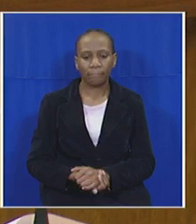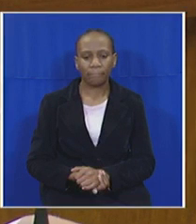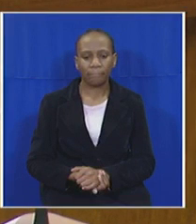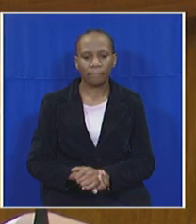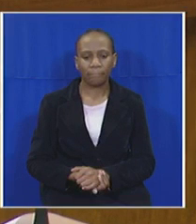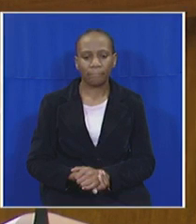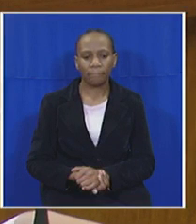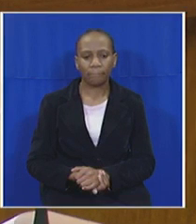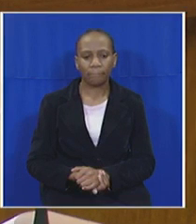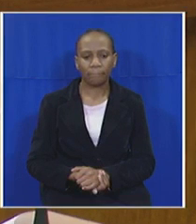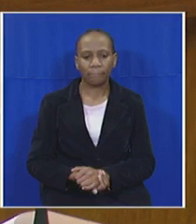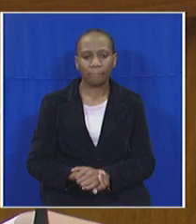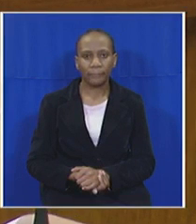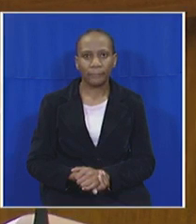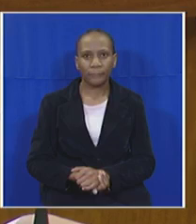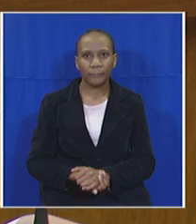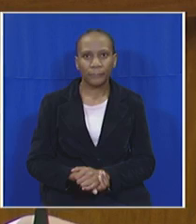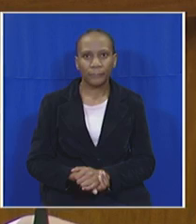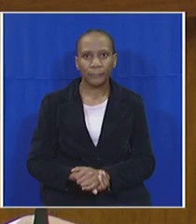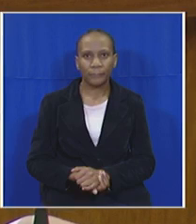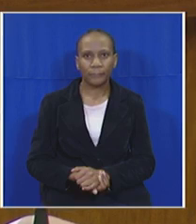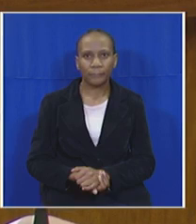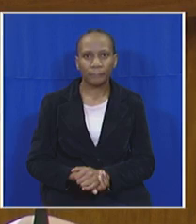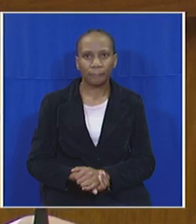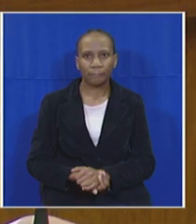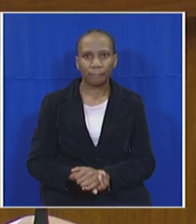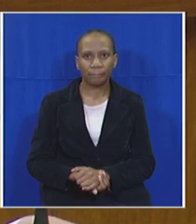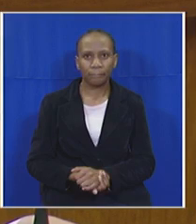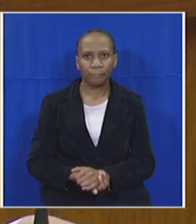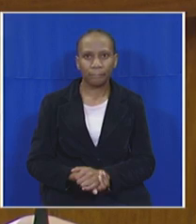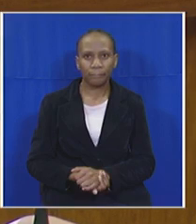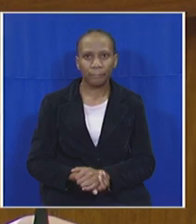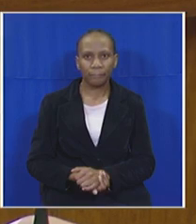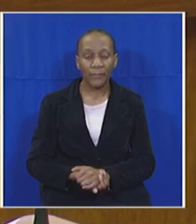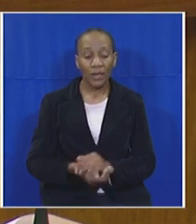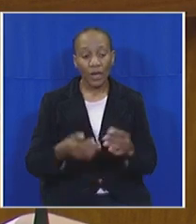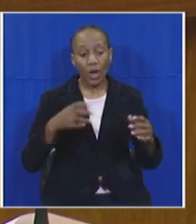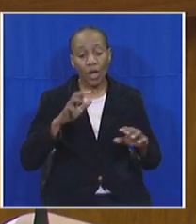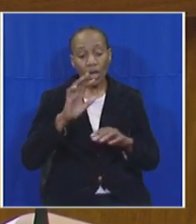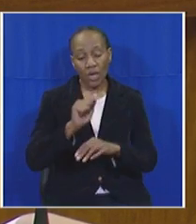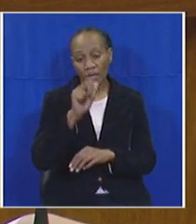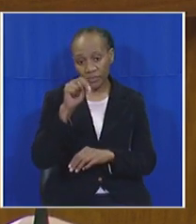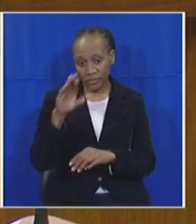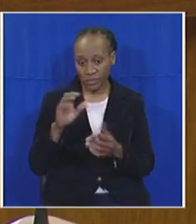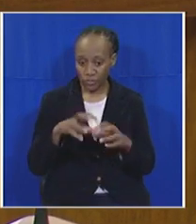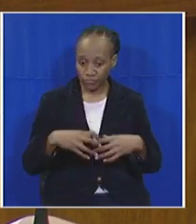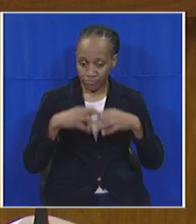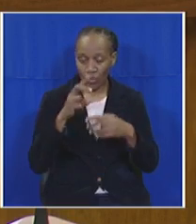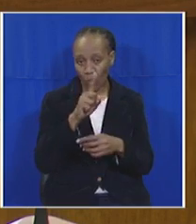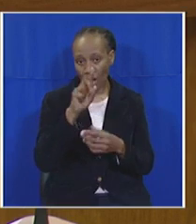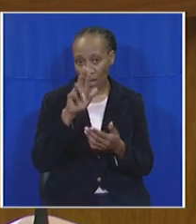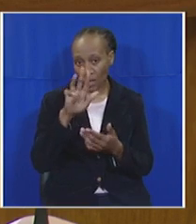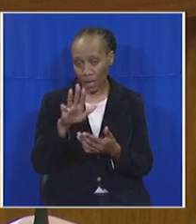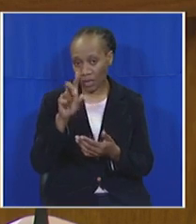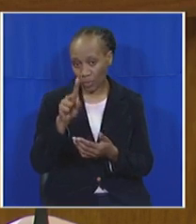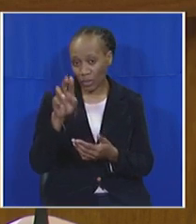other African state, given the historical background of the formation of the African National Congress in 1912. The ANC was